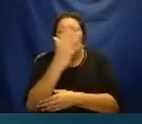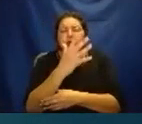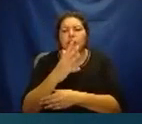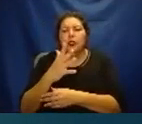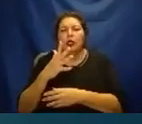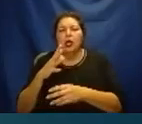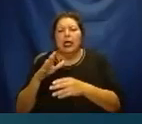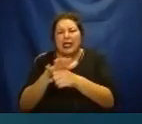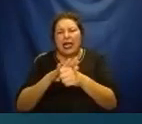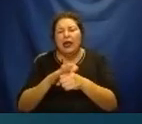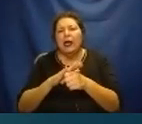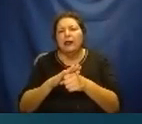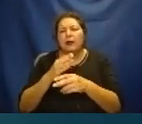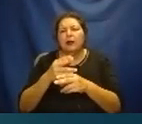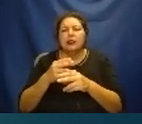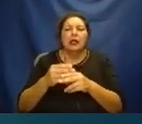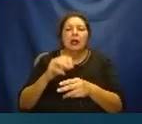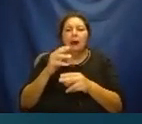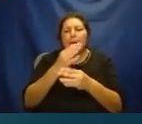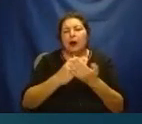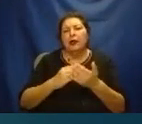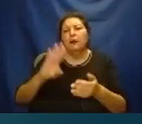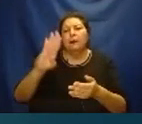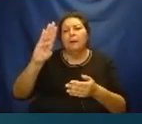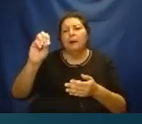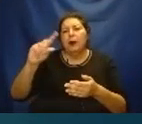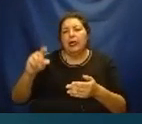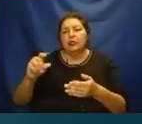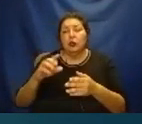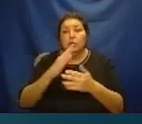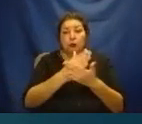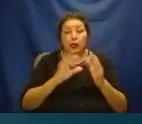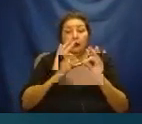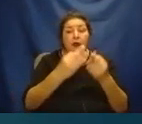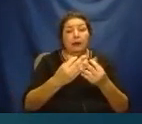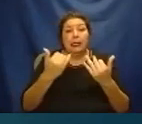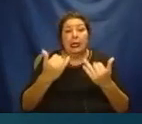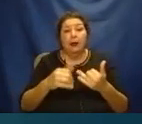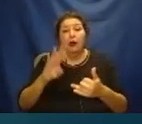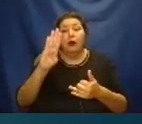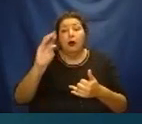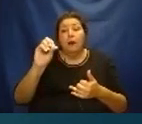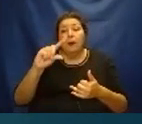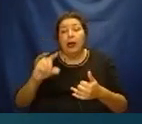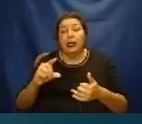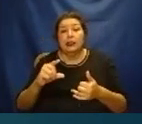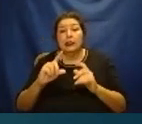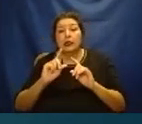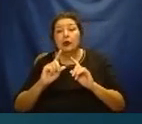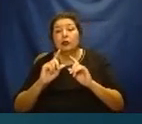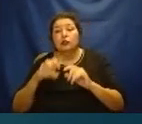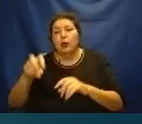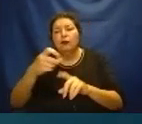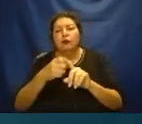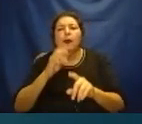who was of the family of Elimelech. Now behold, Boaz came from Bethlehem and said to the reapers,